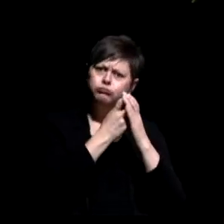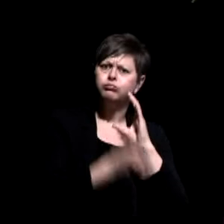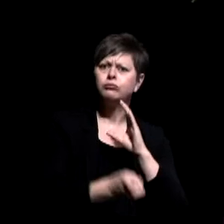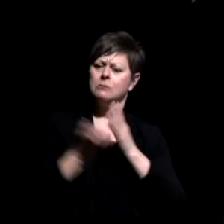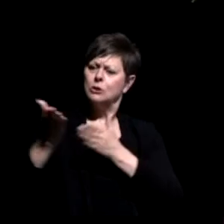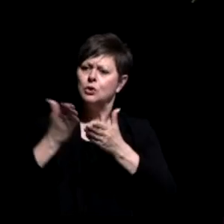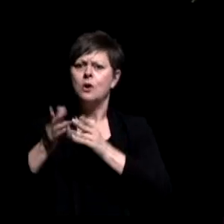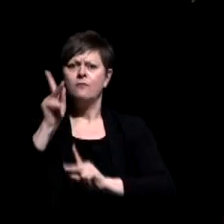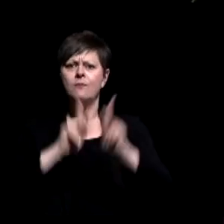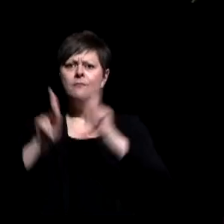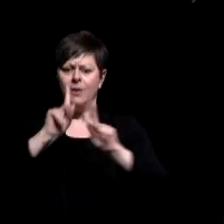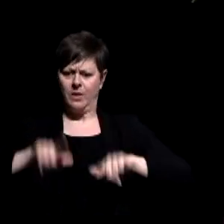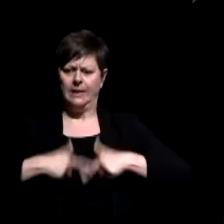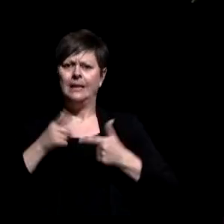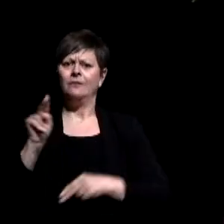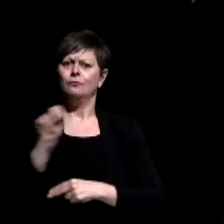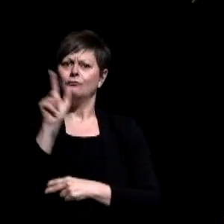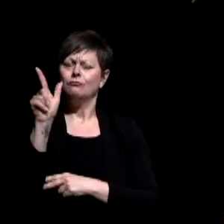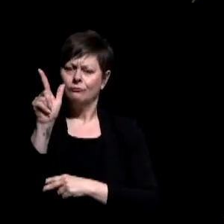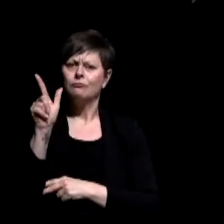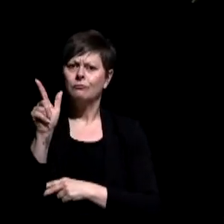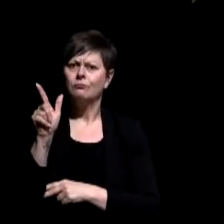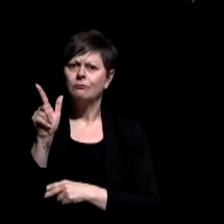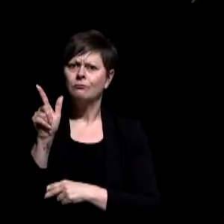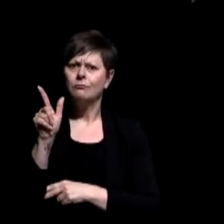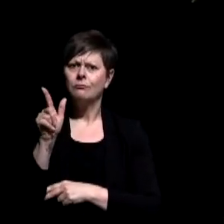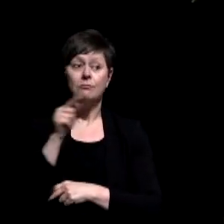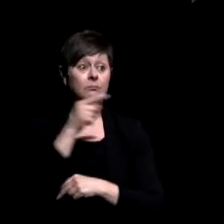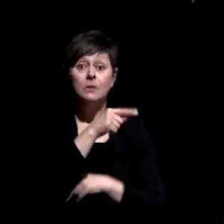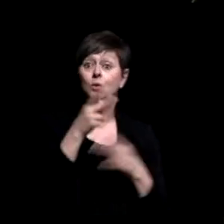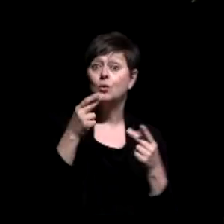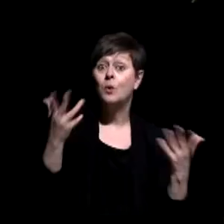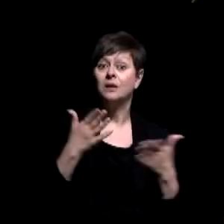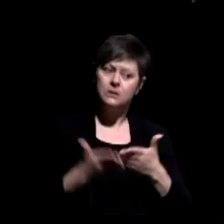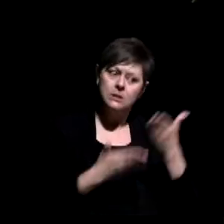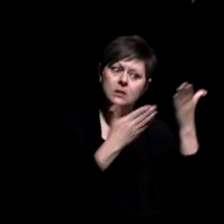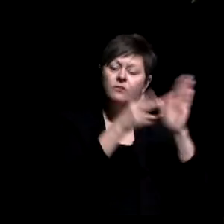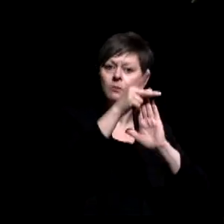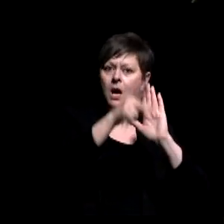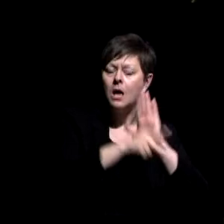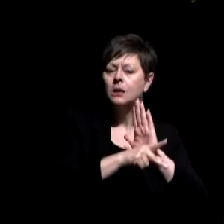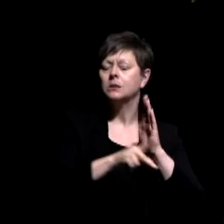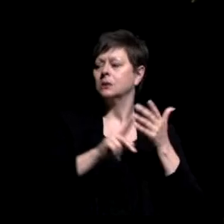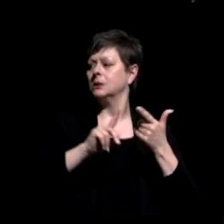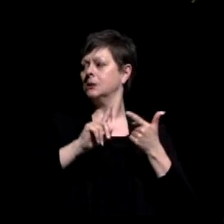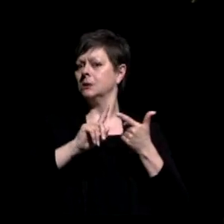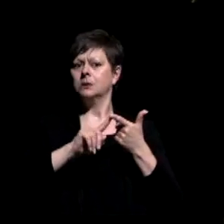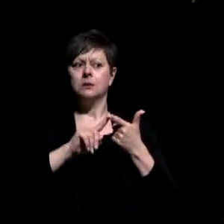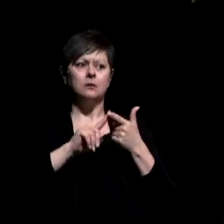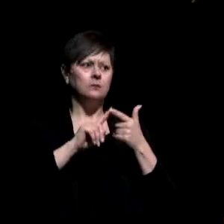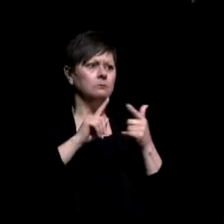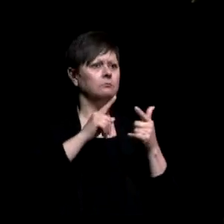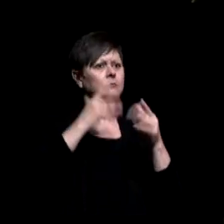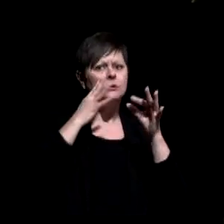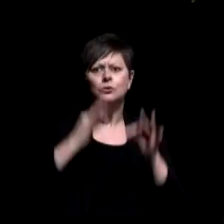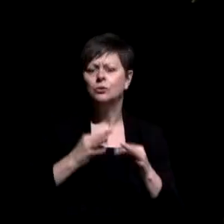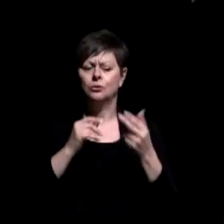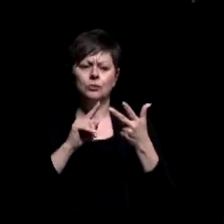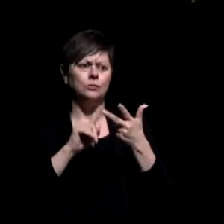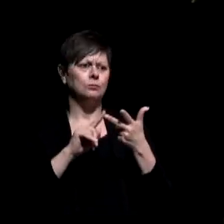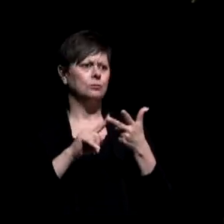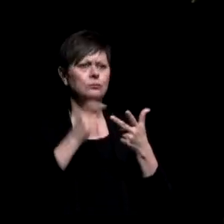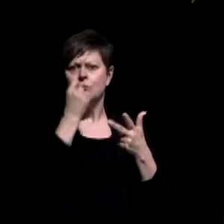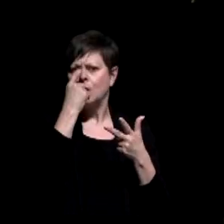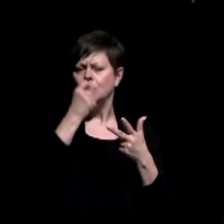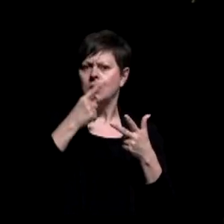and Labrador, who deliver policies, deliver instruments, and are creative to recognize that this is